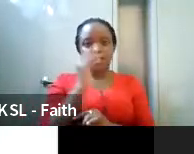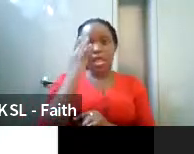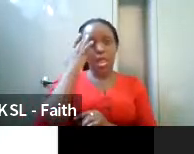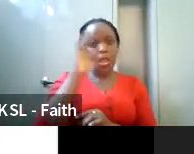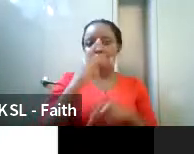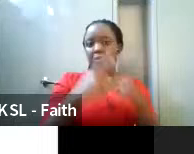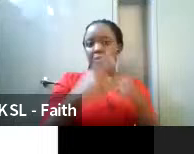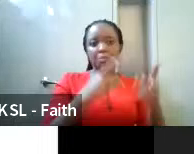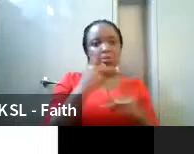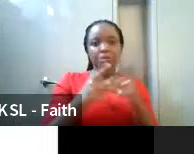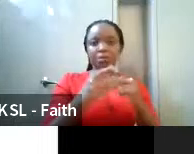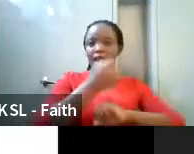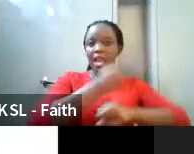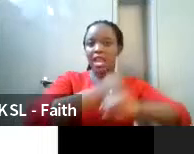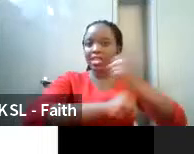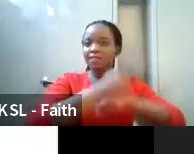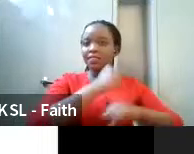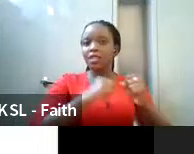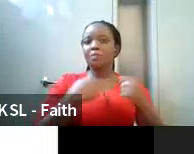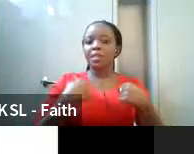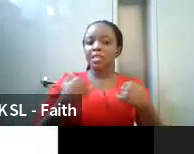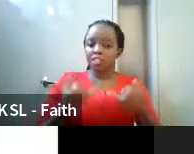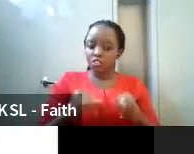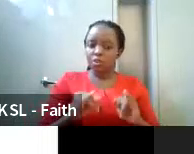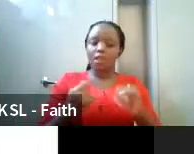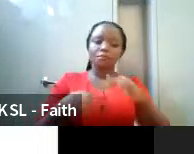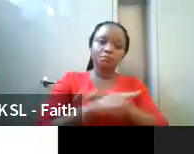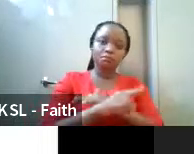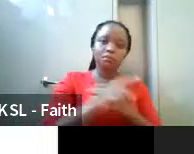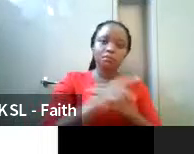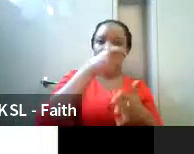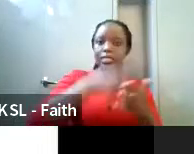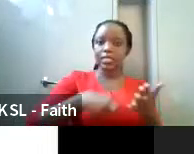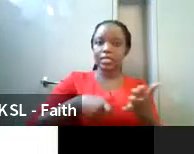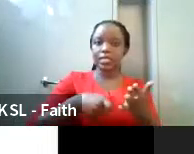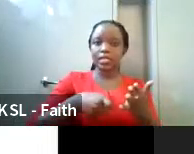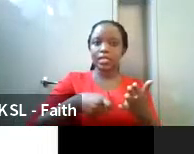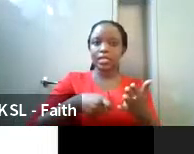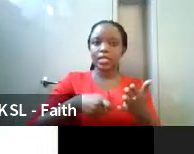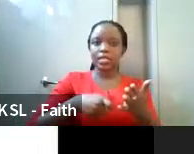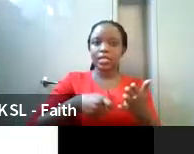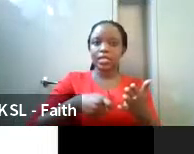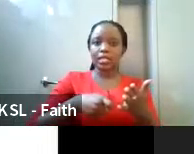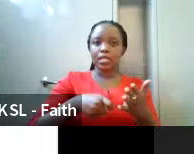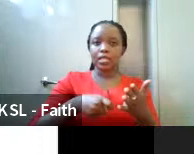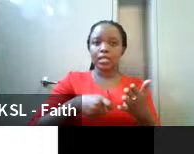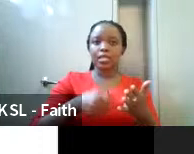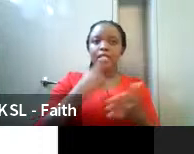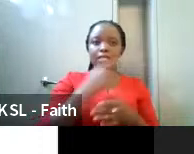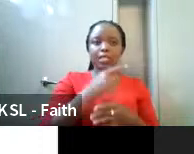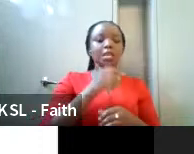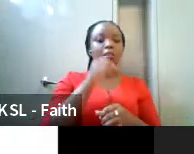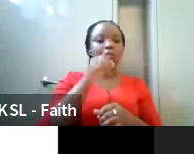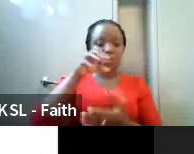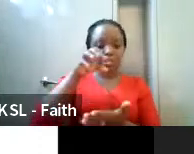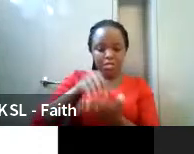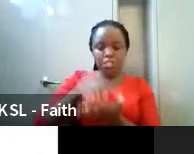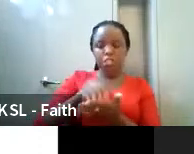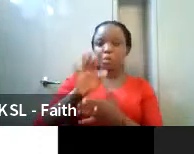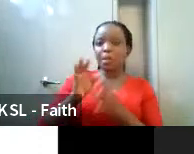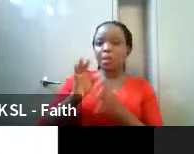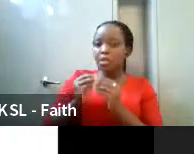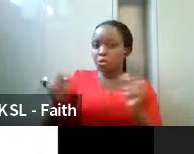process of activating. But I had gone to Times Tower also, and they said now it is my station to work on it, because I